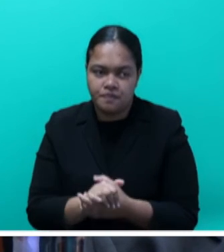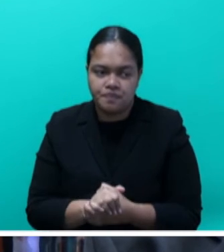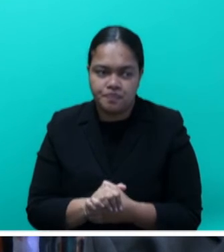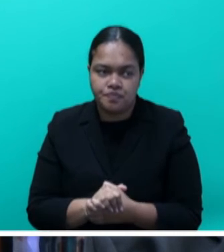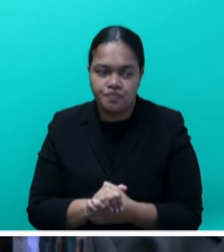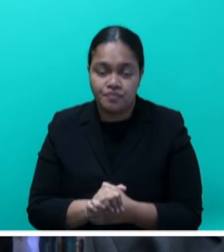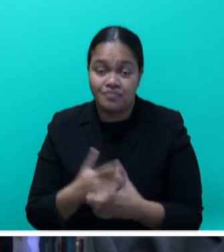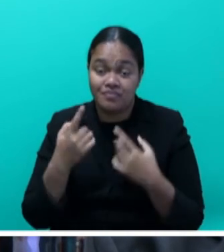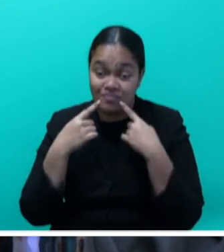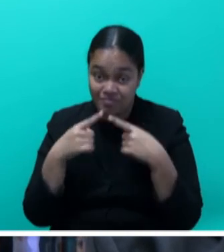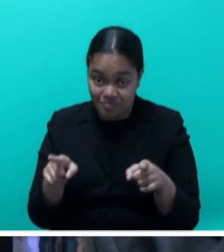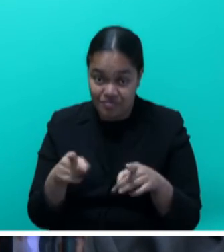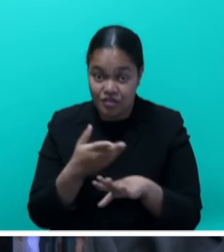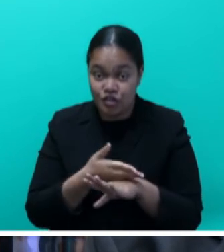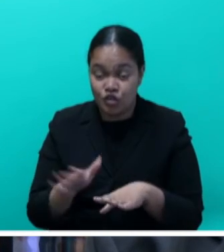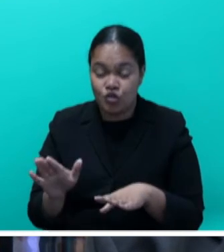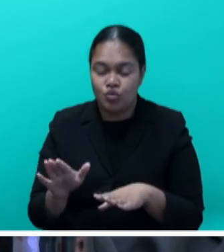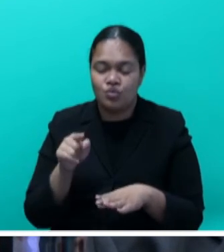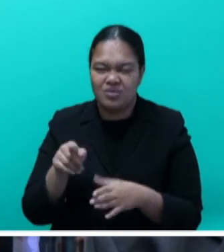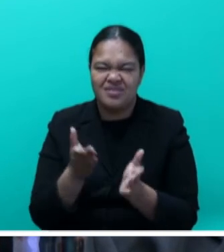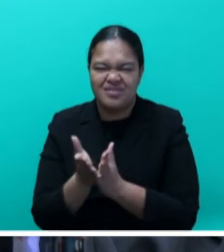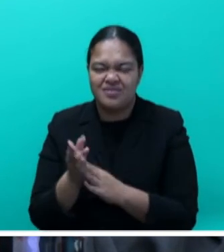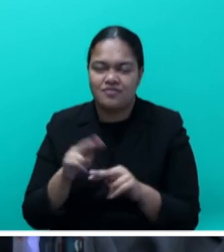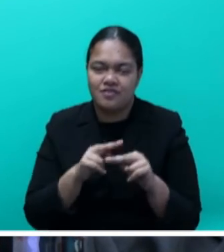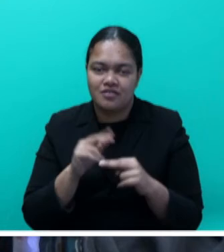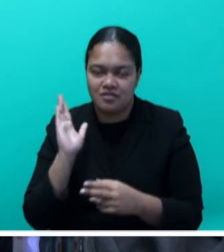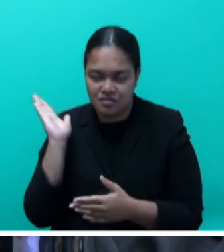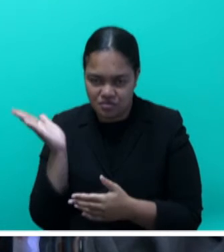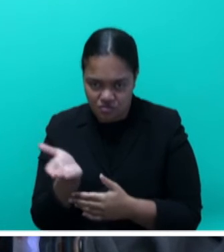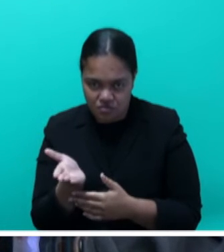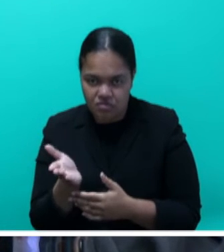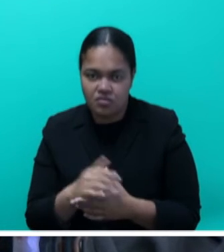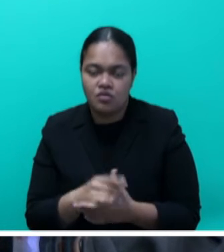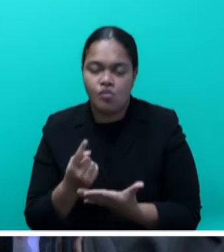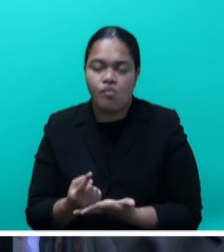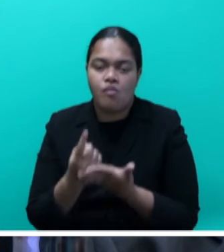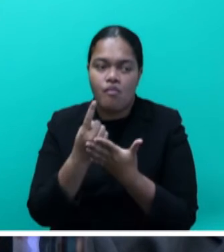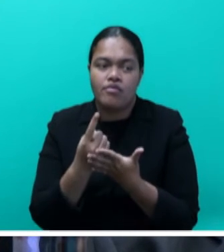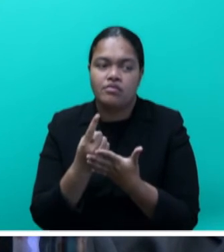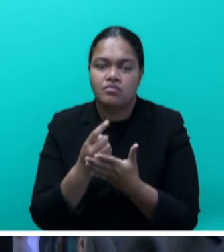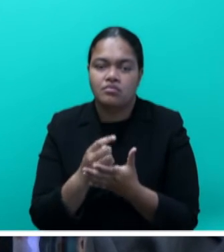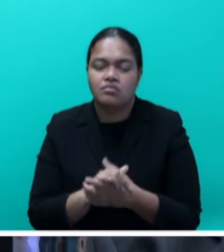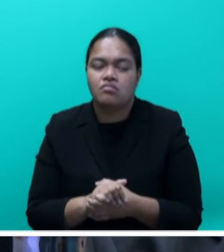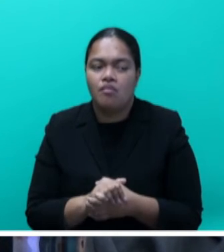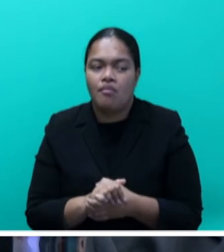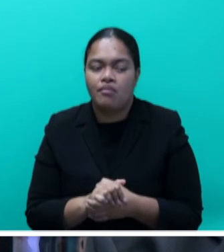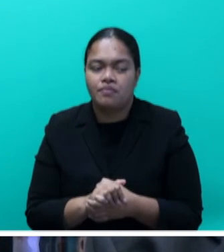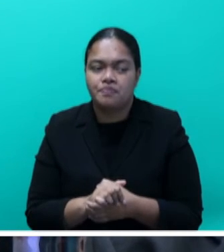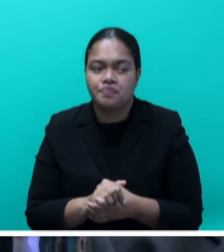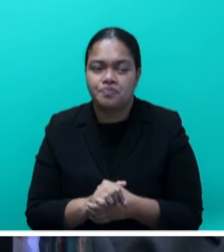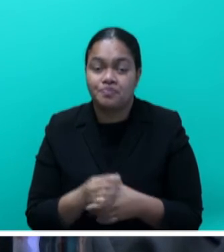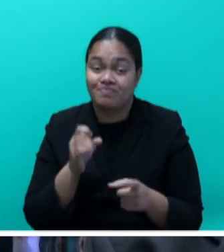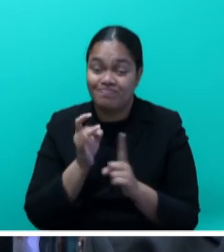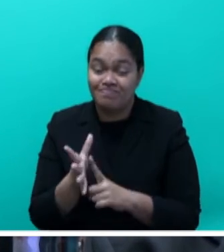Since the announcement of the new Dallas service, Fiji Airways has been proactive in promoting it across key markets. Special